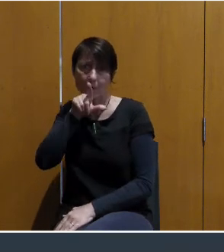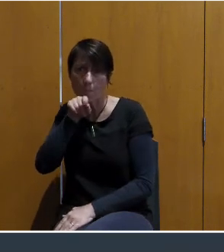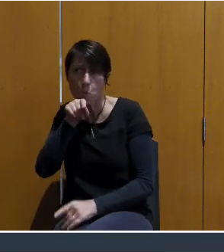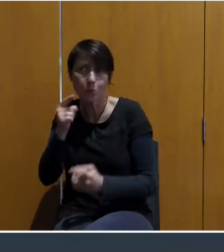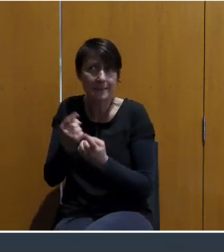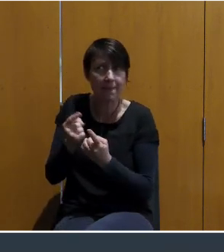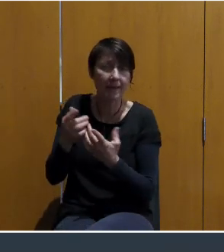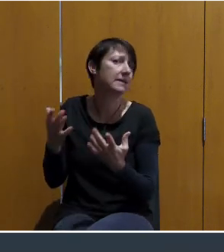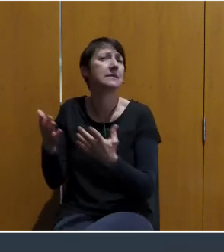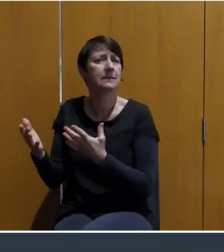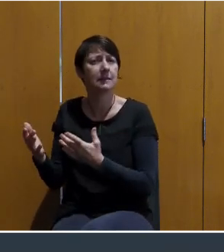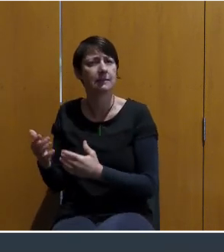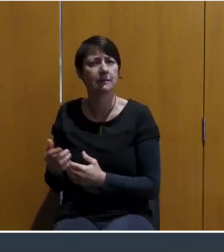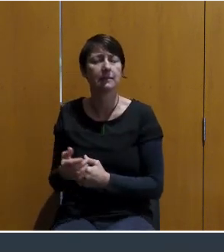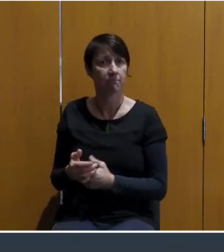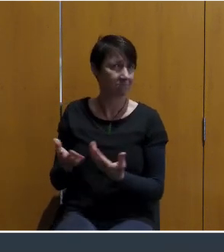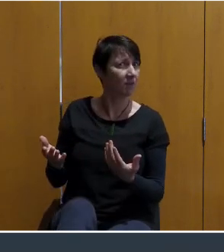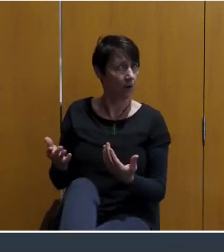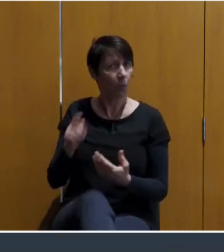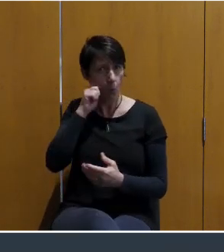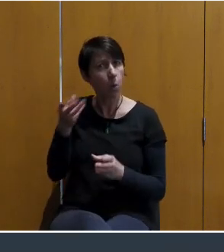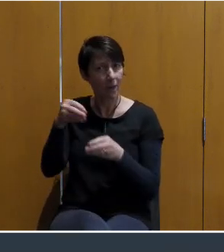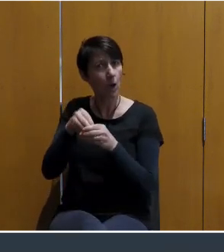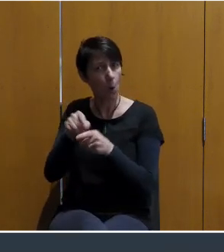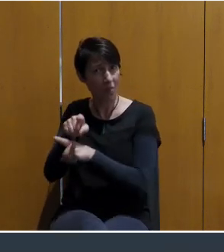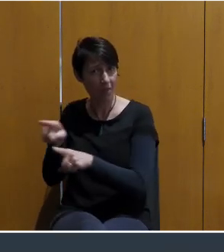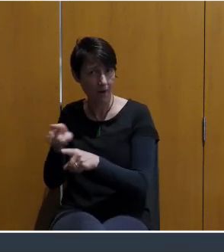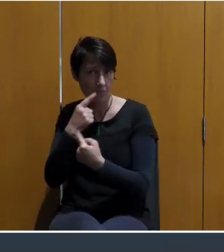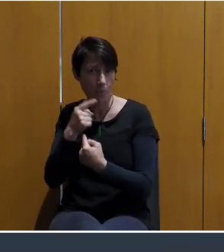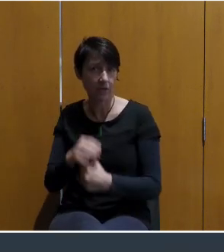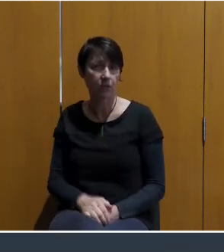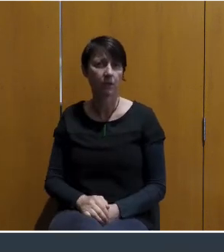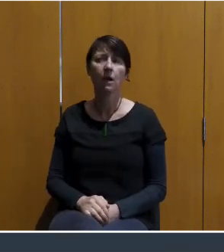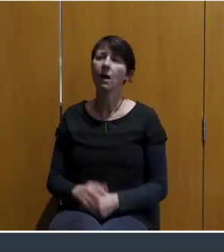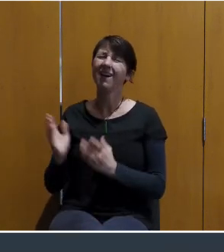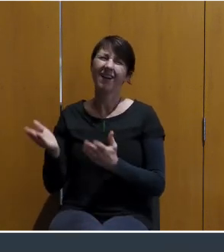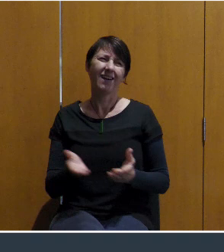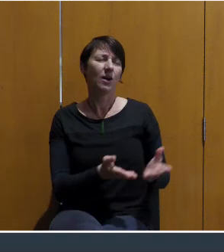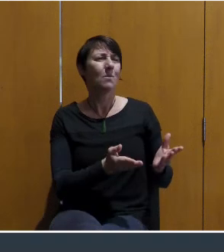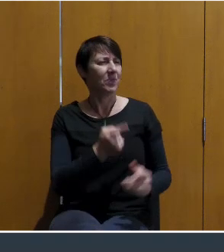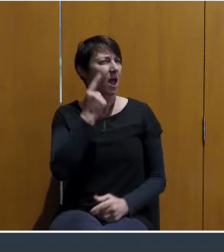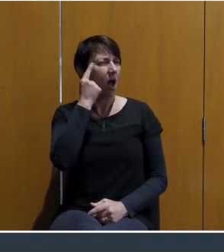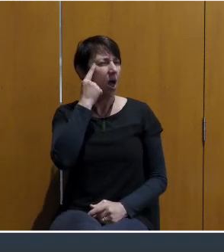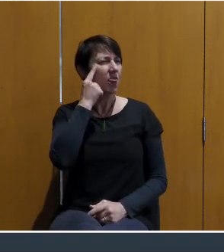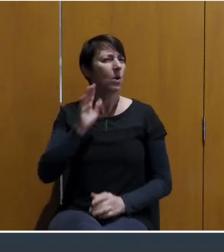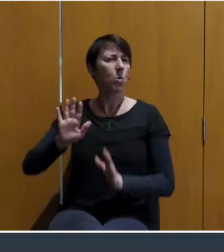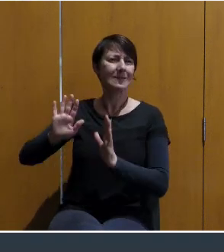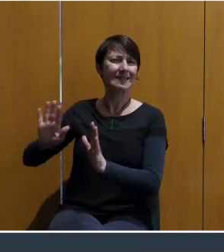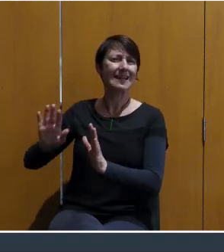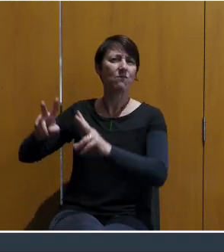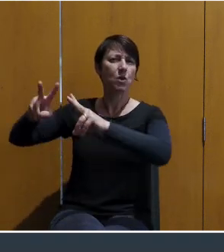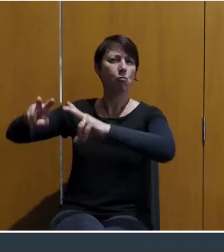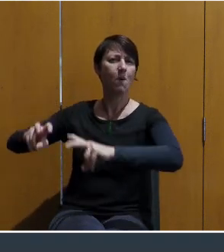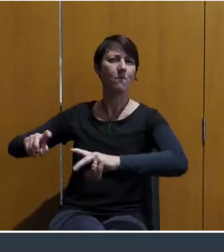focus? Through you, Madam Chair, I think, Councillor Tapani, we will let the review deal with that. However,